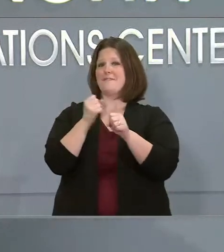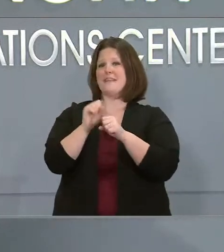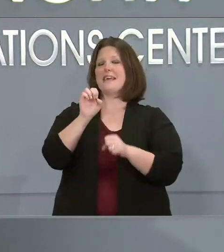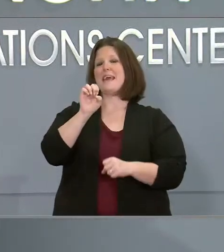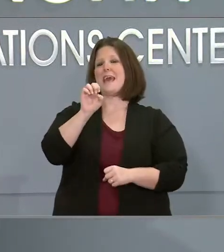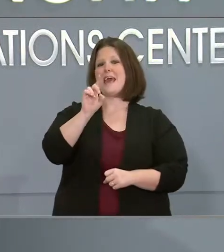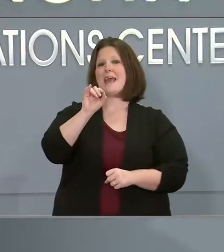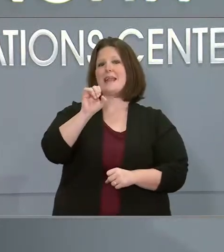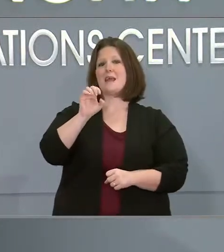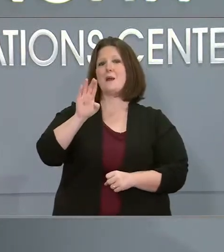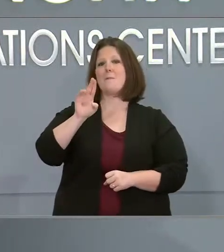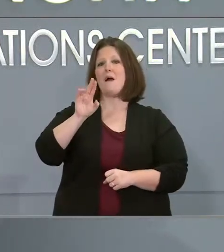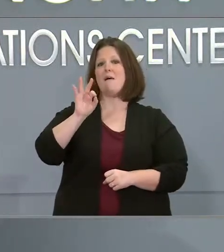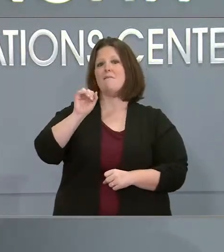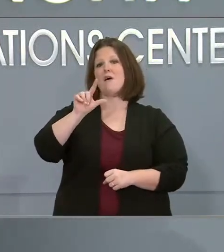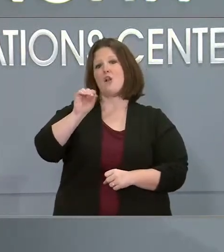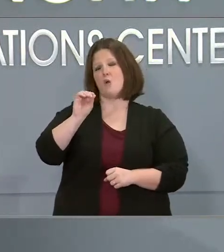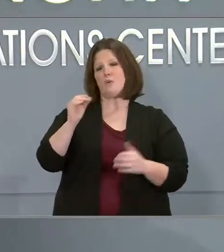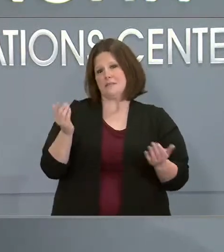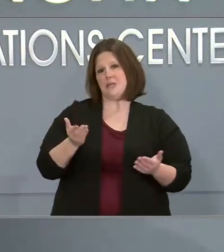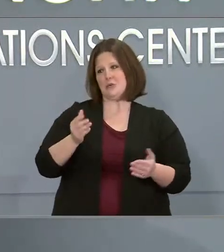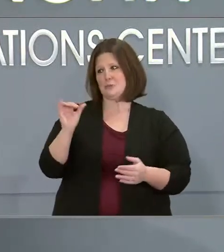as well. Questions?